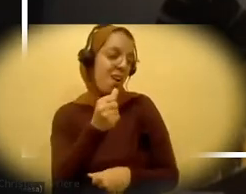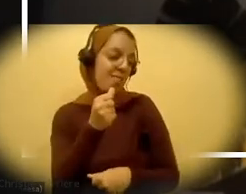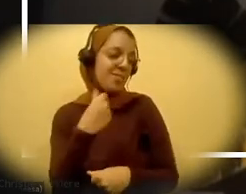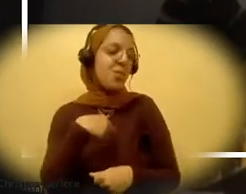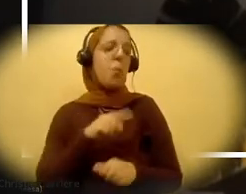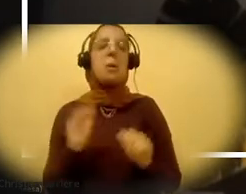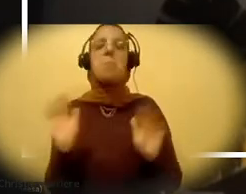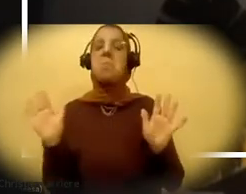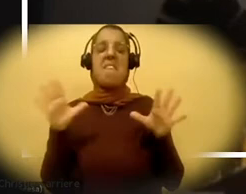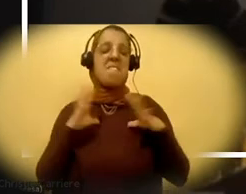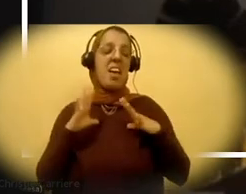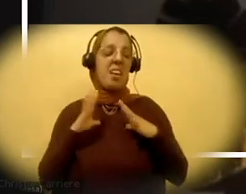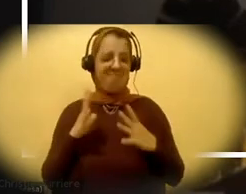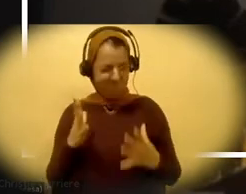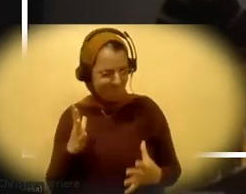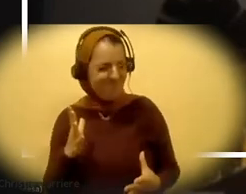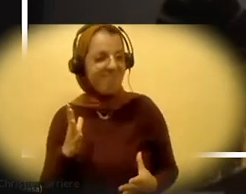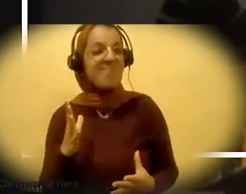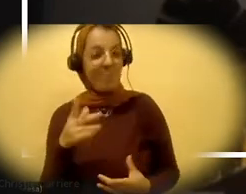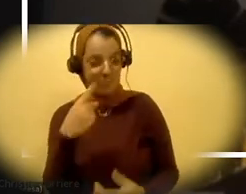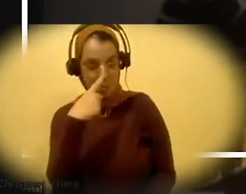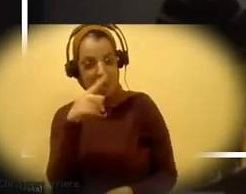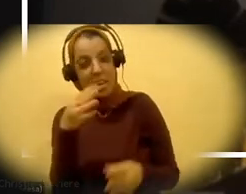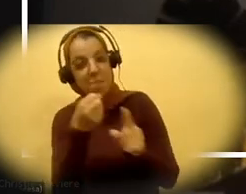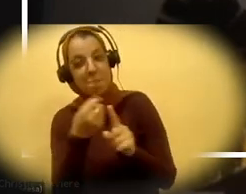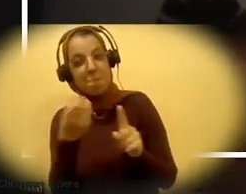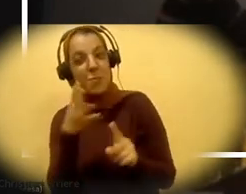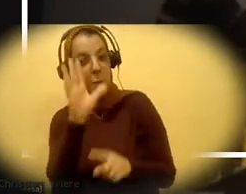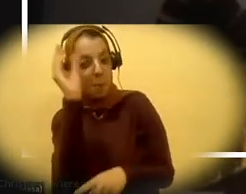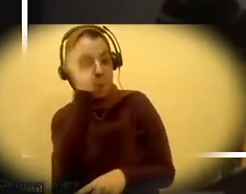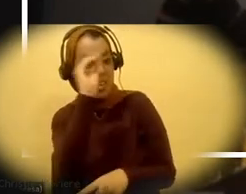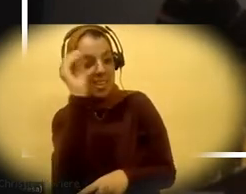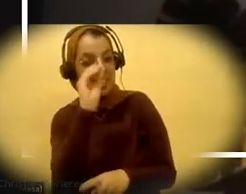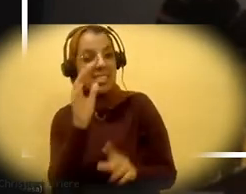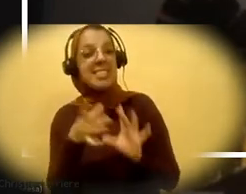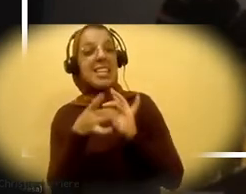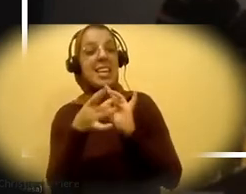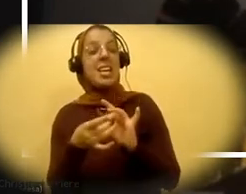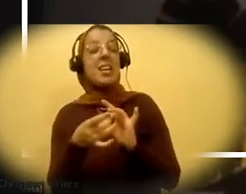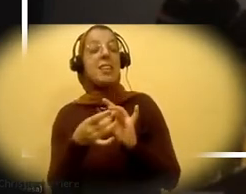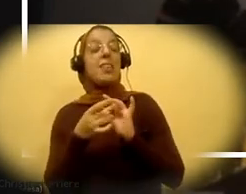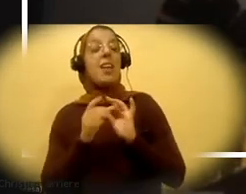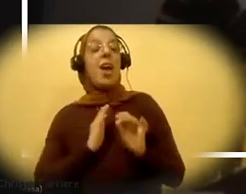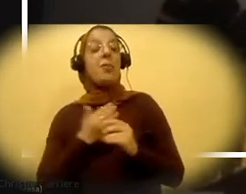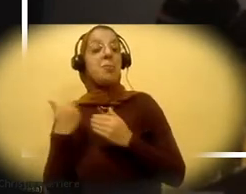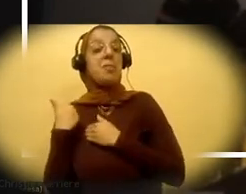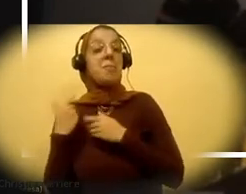maybe want to discuss and share your opinions on our responsibility as artists?